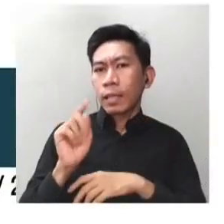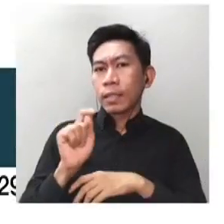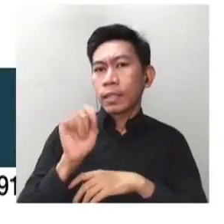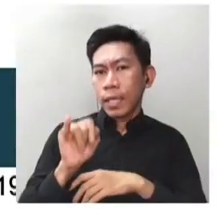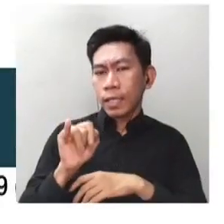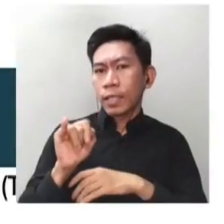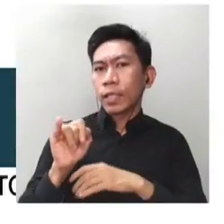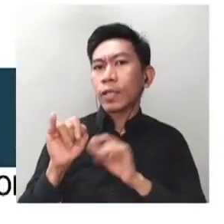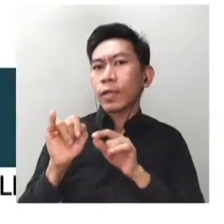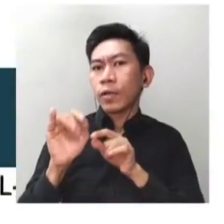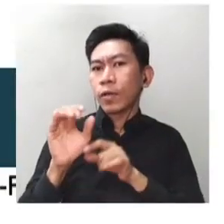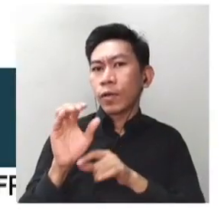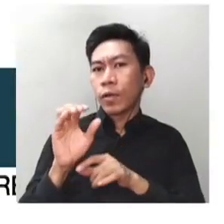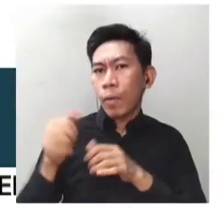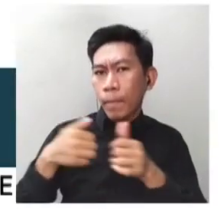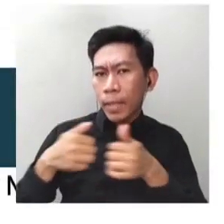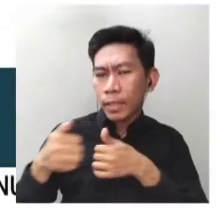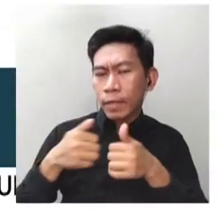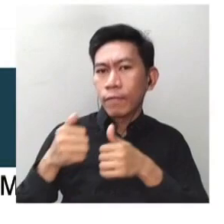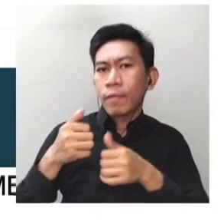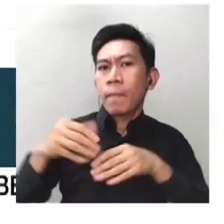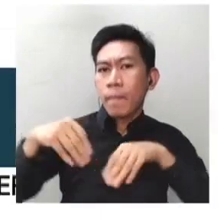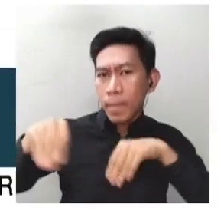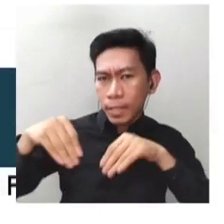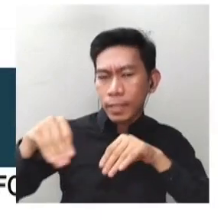law of surprise demand